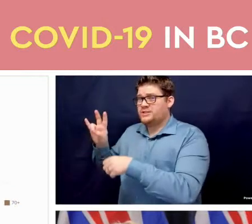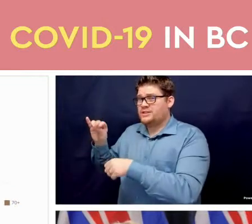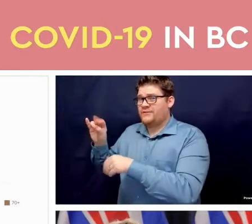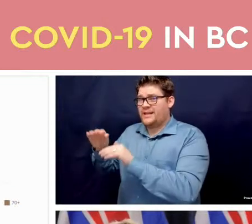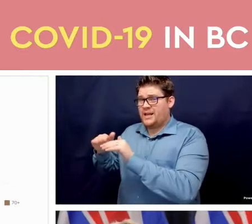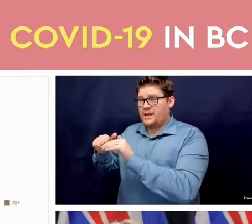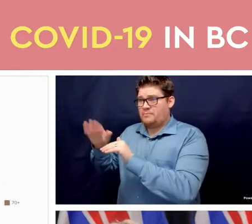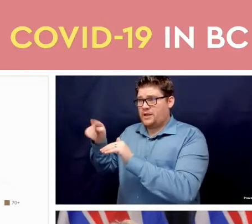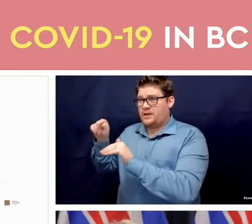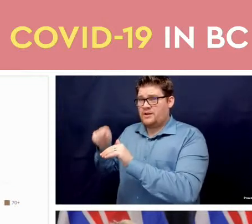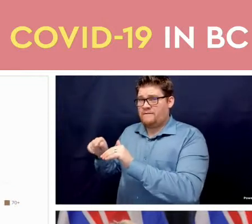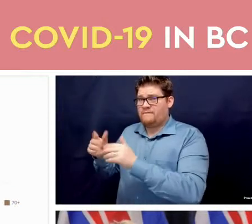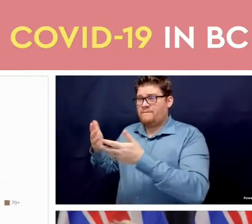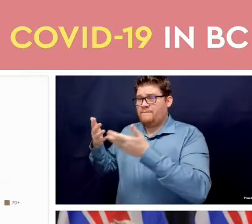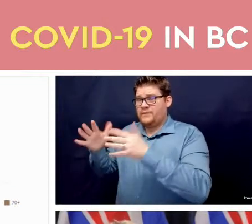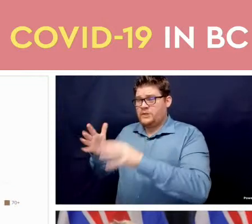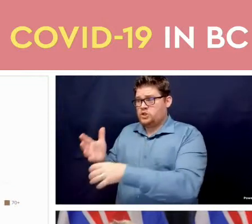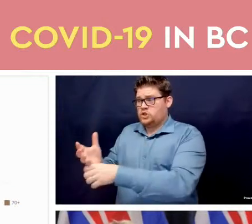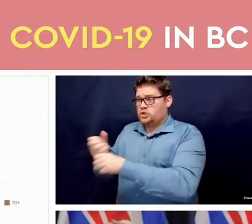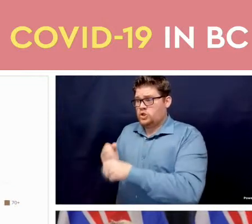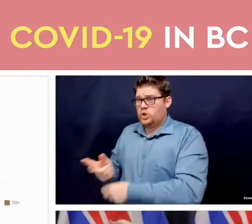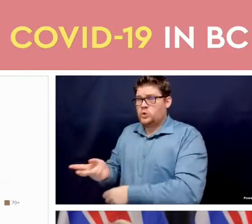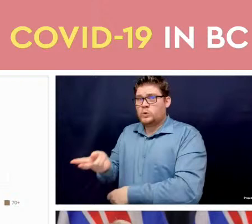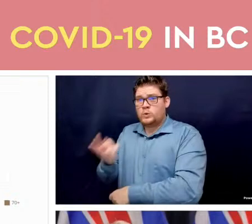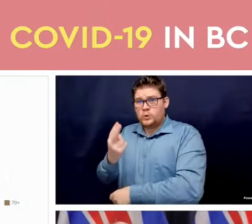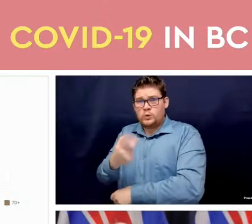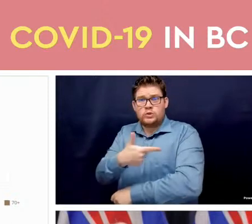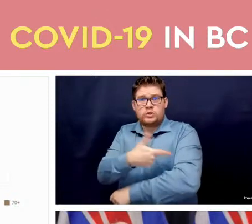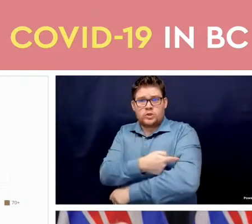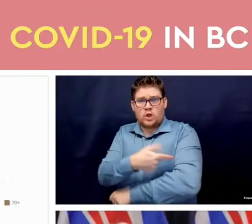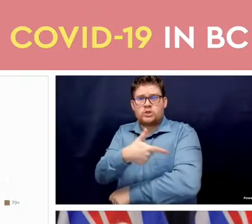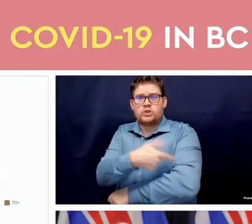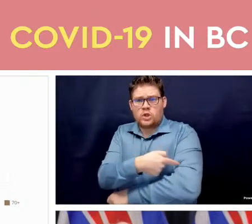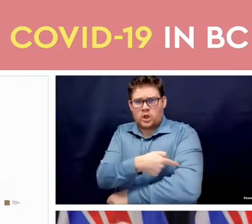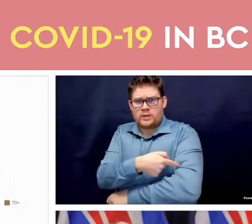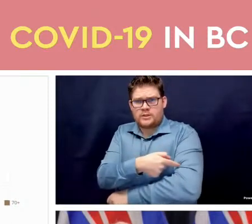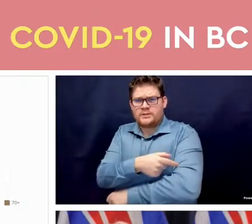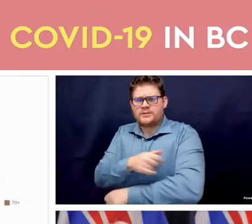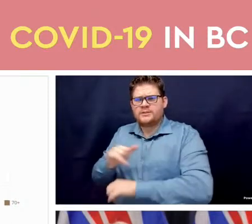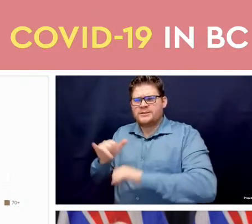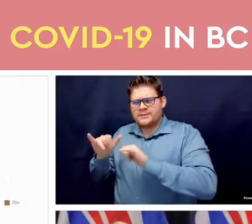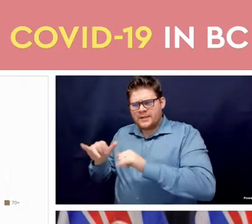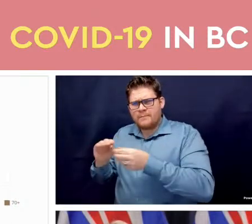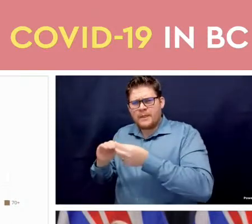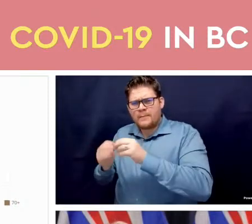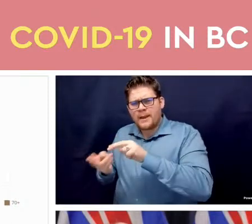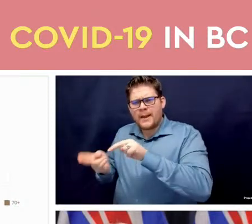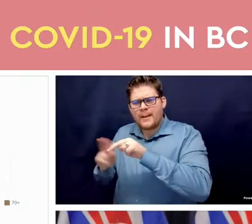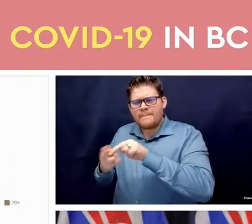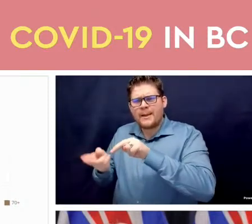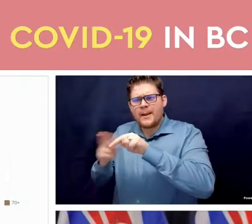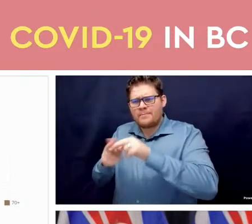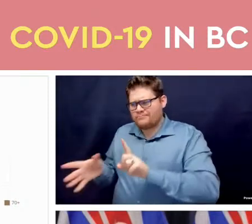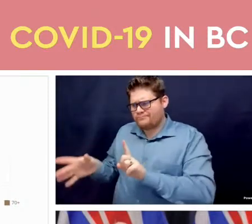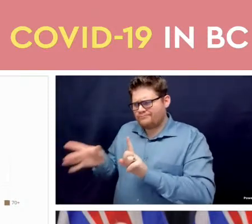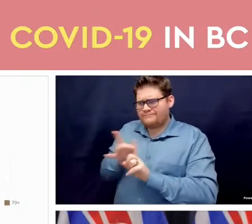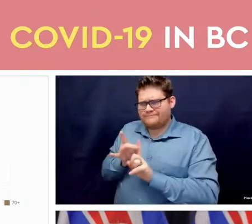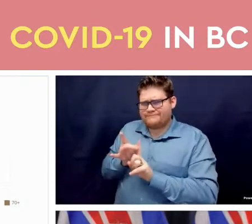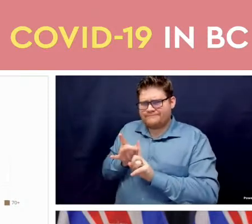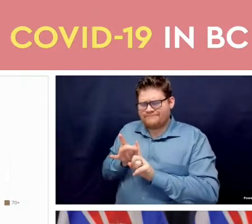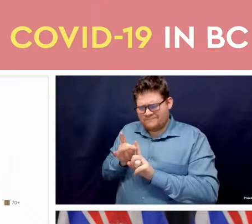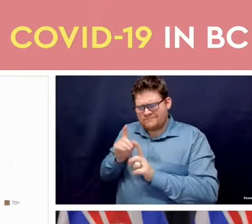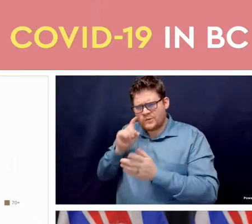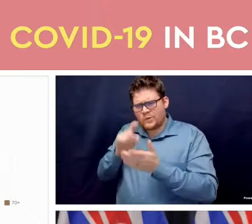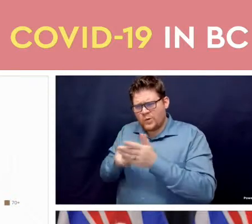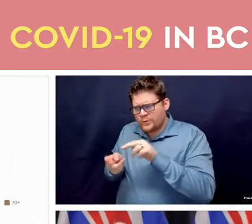people because we don't mount as strong an immune response. And so even if you're vaccinated with two doses, it's really important to get